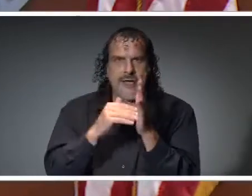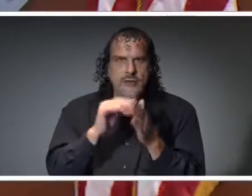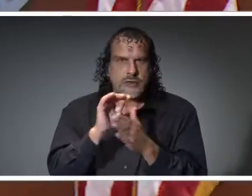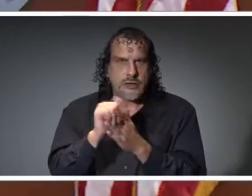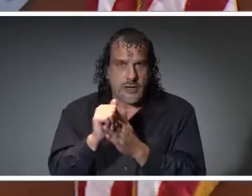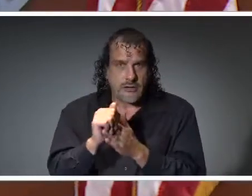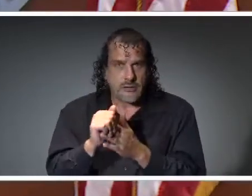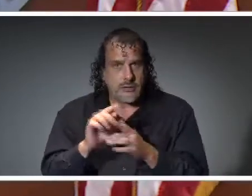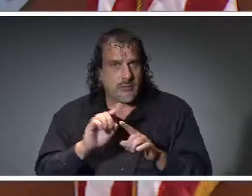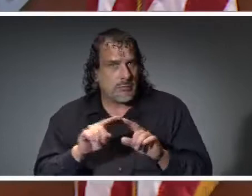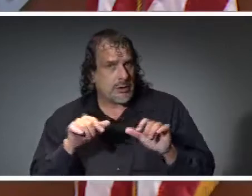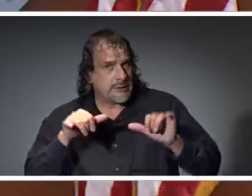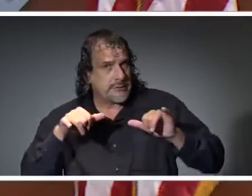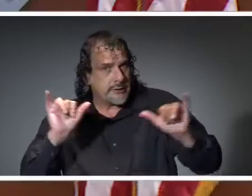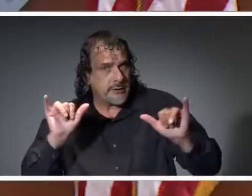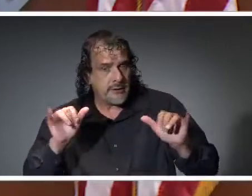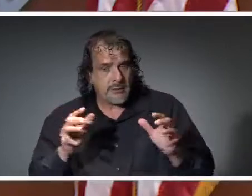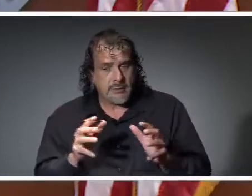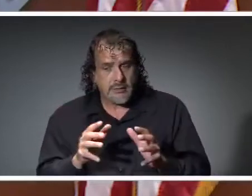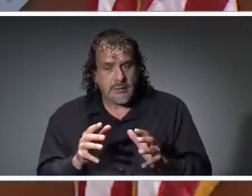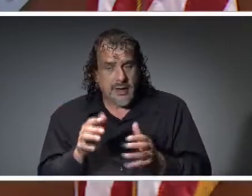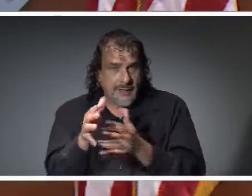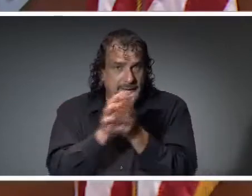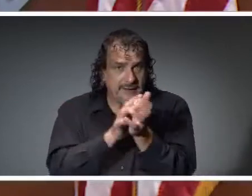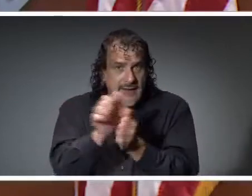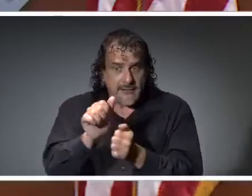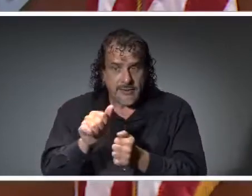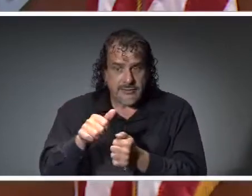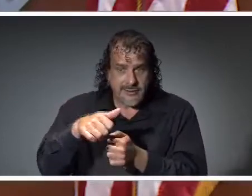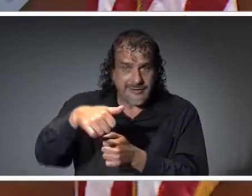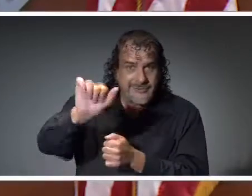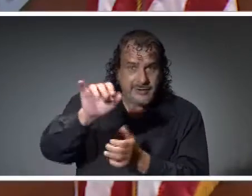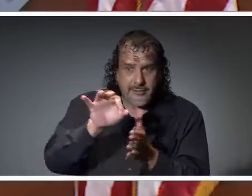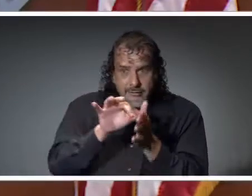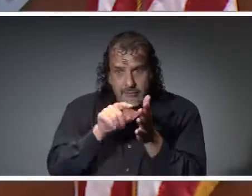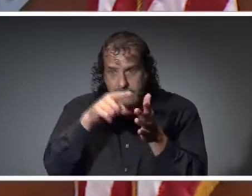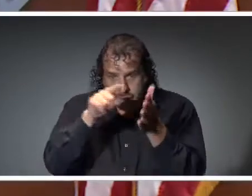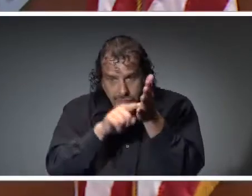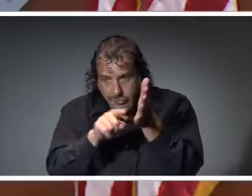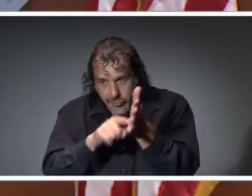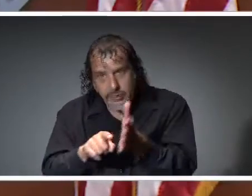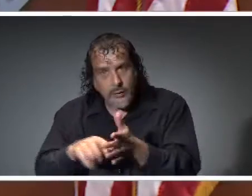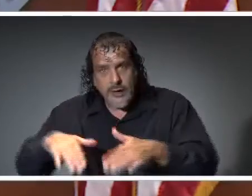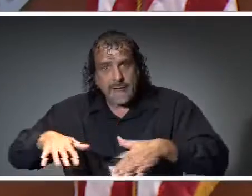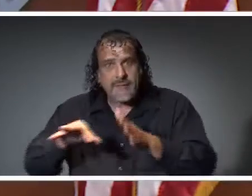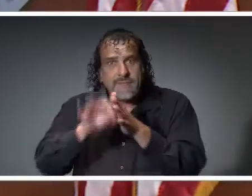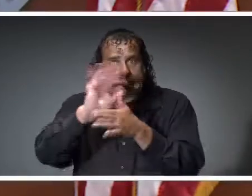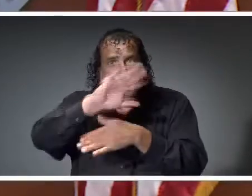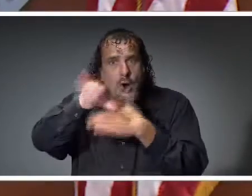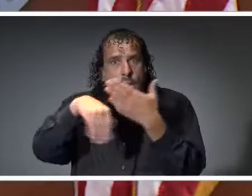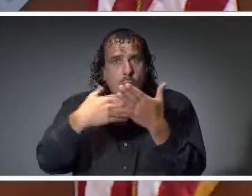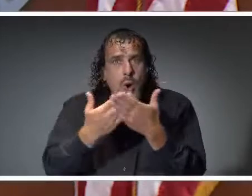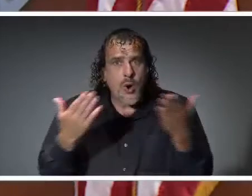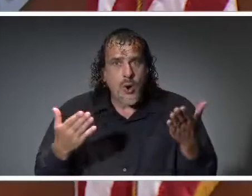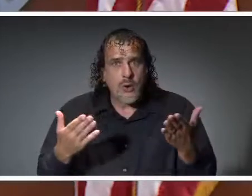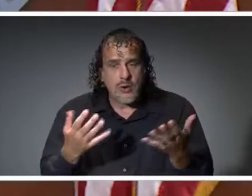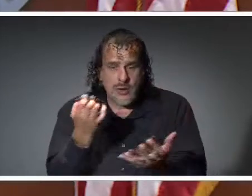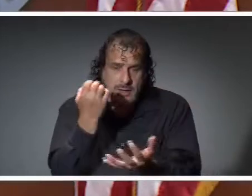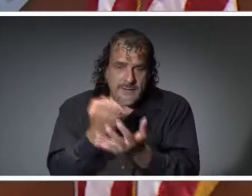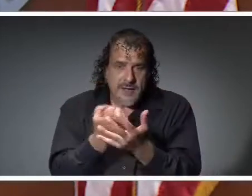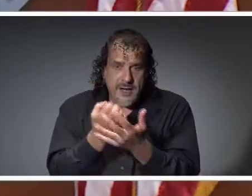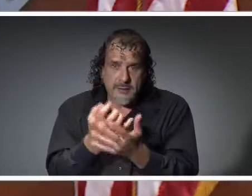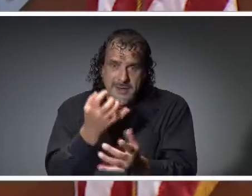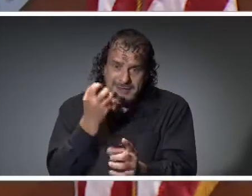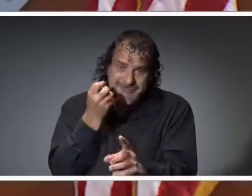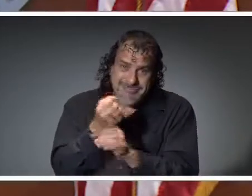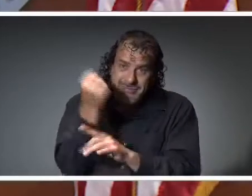And yet, much of the damage that occurred from the flood is still being counted. The actual economic impact